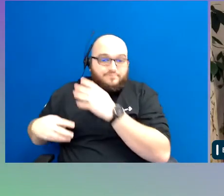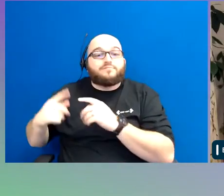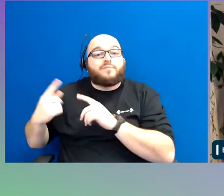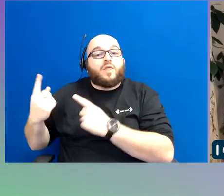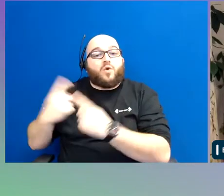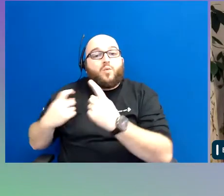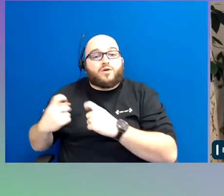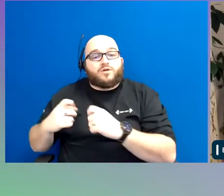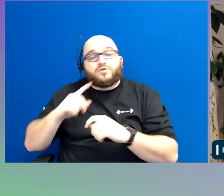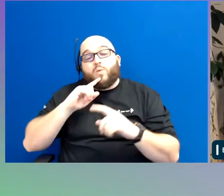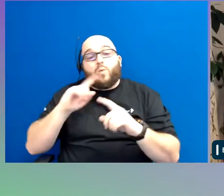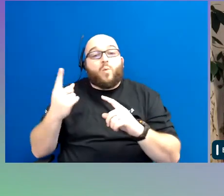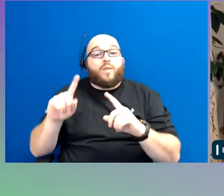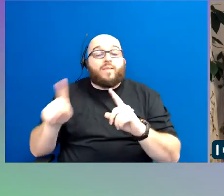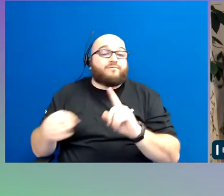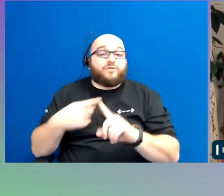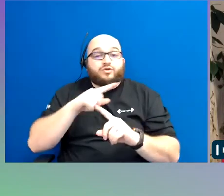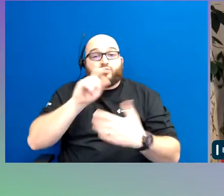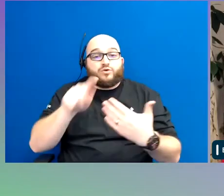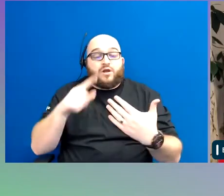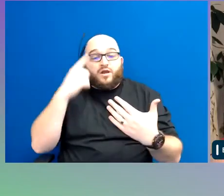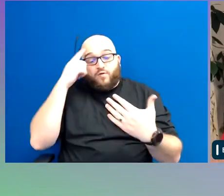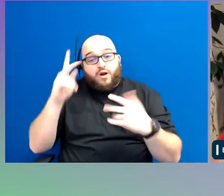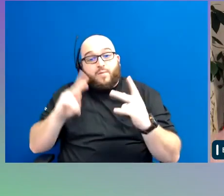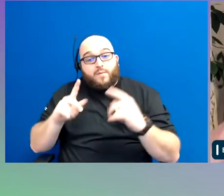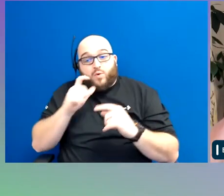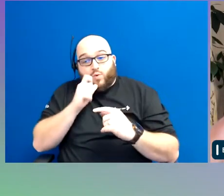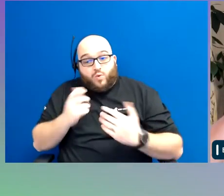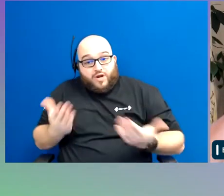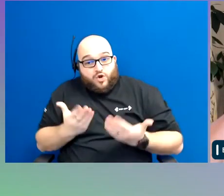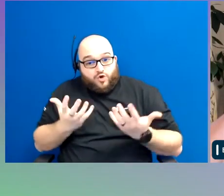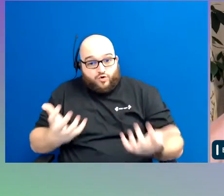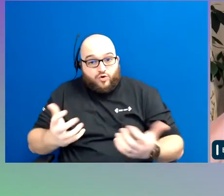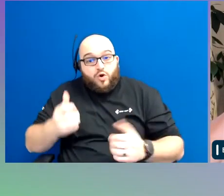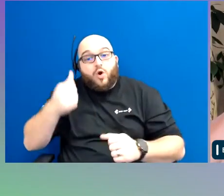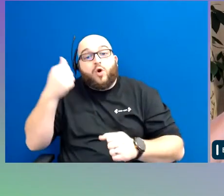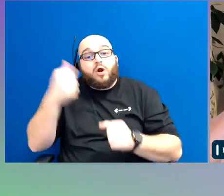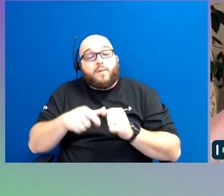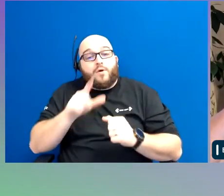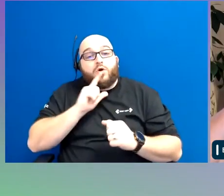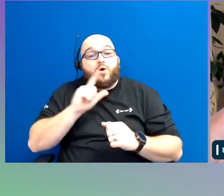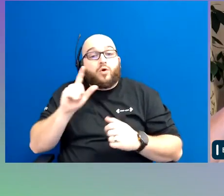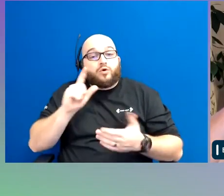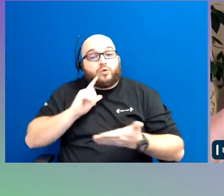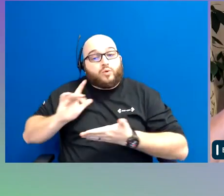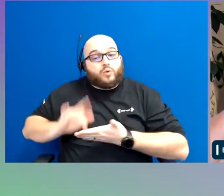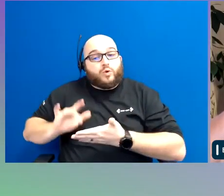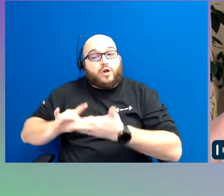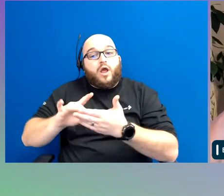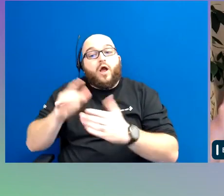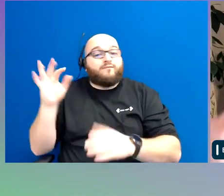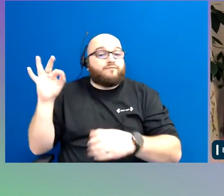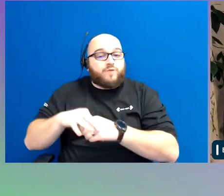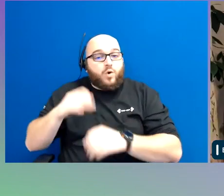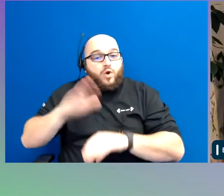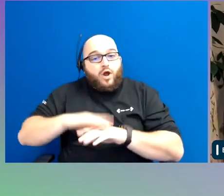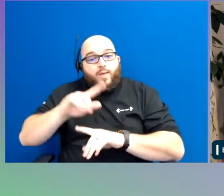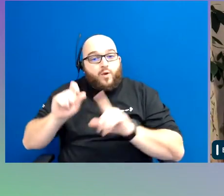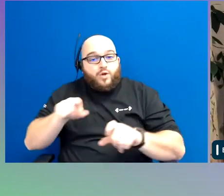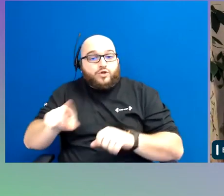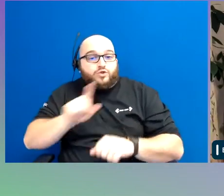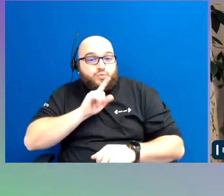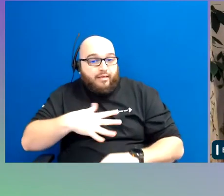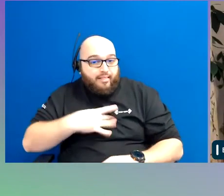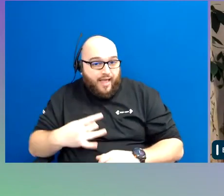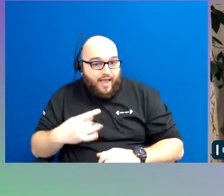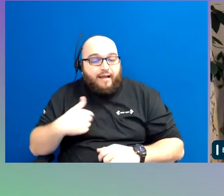the first one. And for all attendees, please, again, remember to upvote. I'll get to as many as I can. And then we can